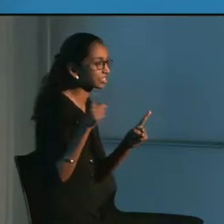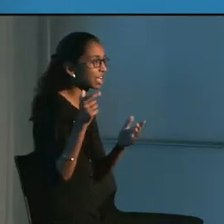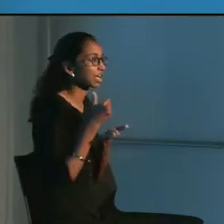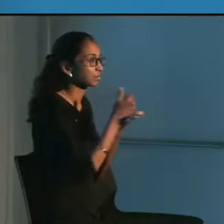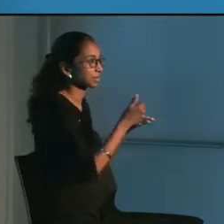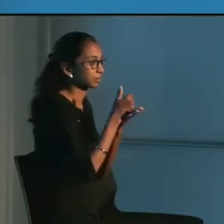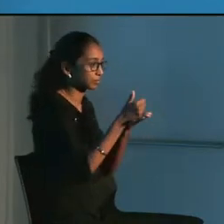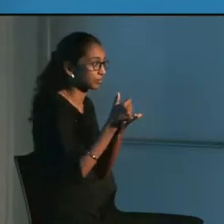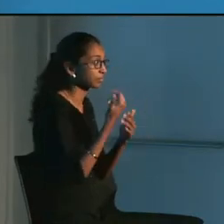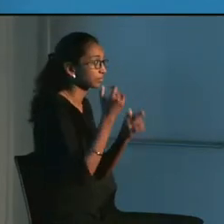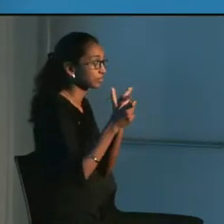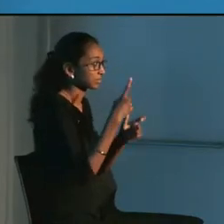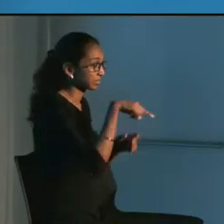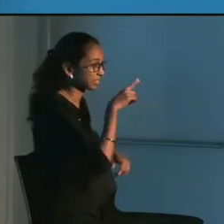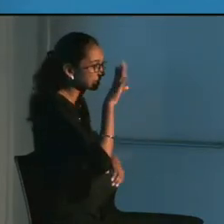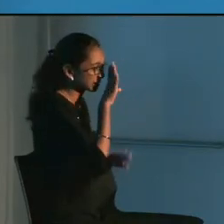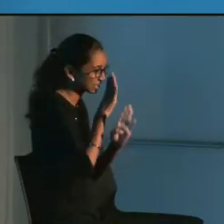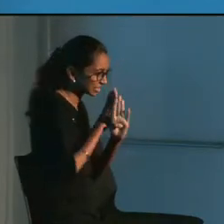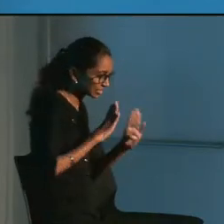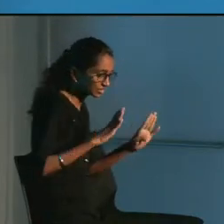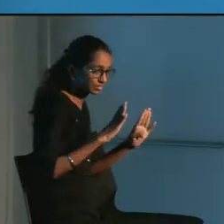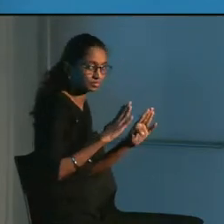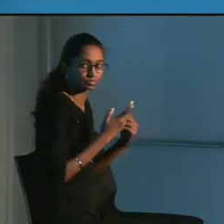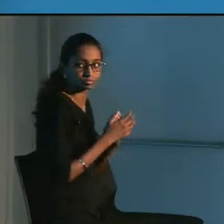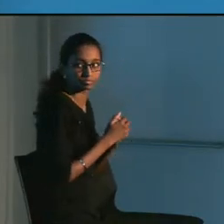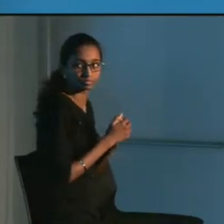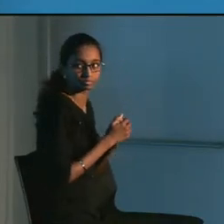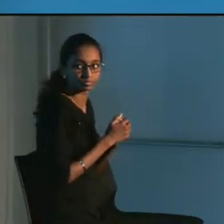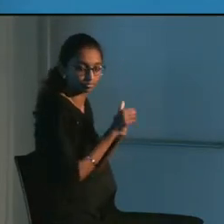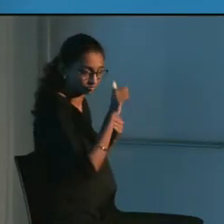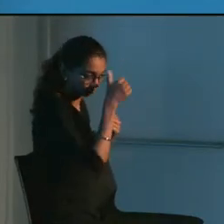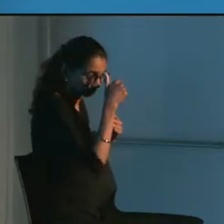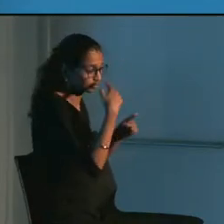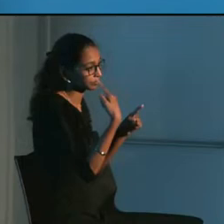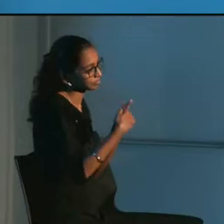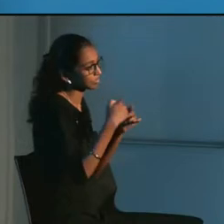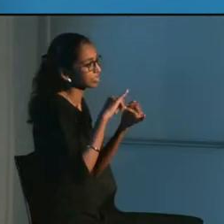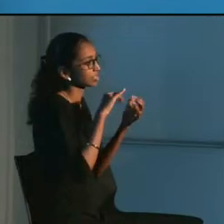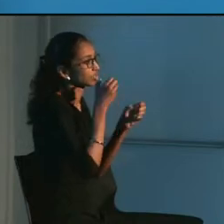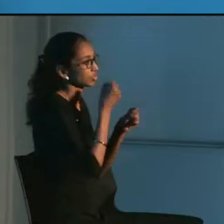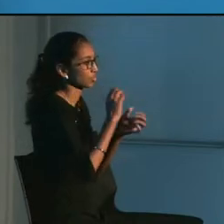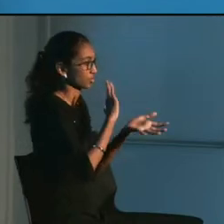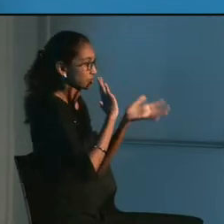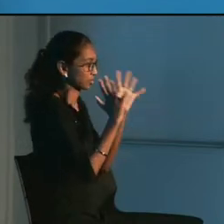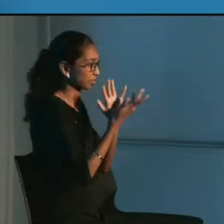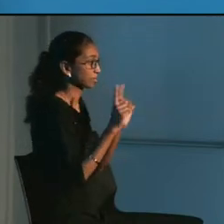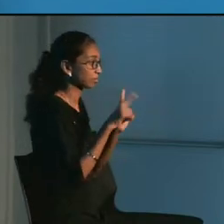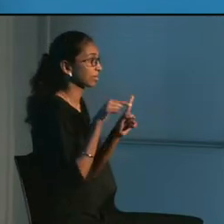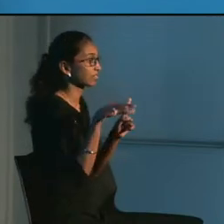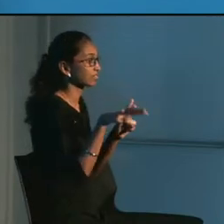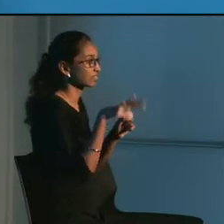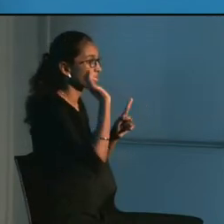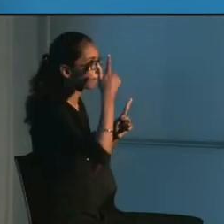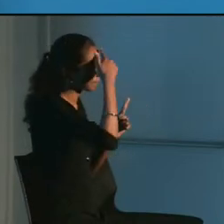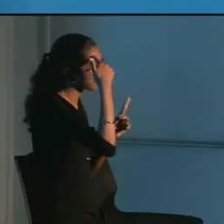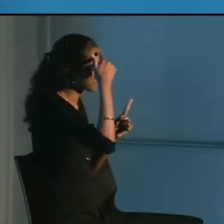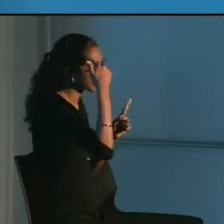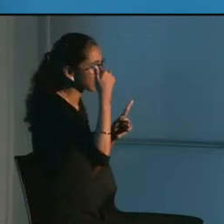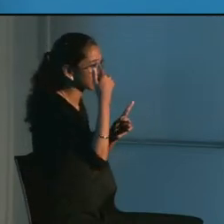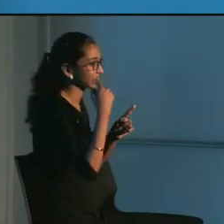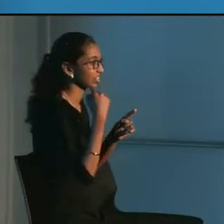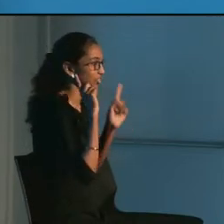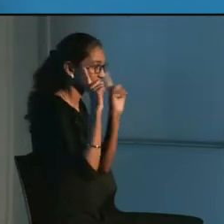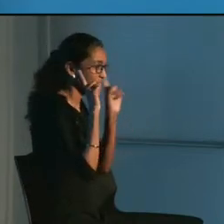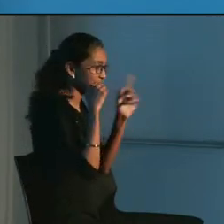to the silence surrounding street harassment in India and globally, Patija found Blank Noise as a student project